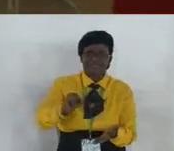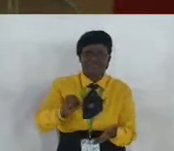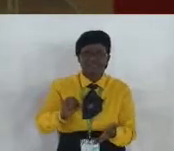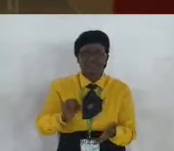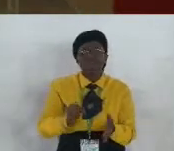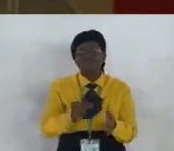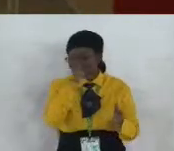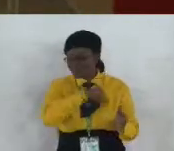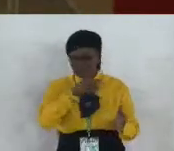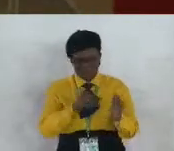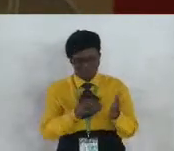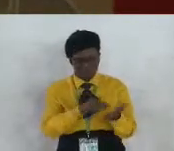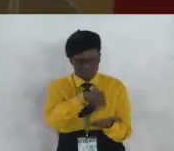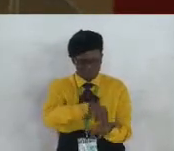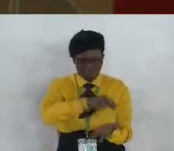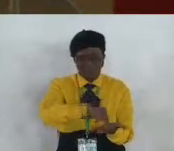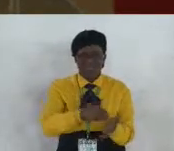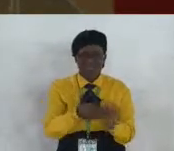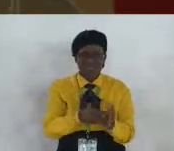symbolize?